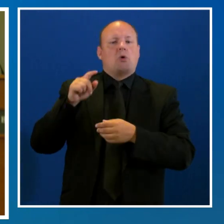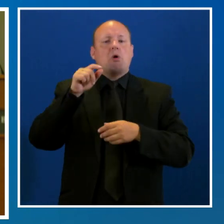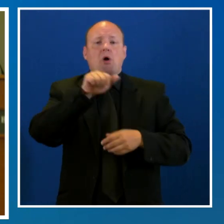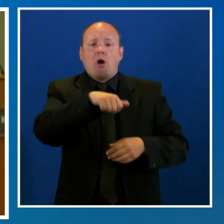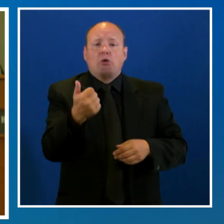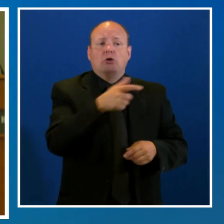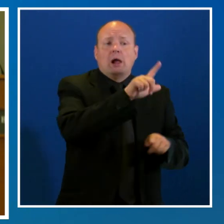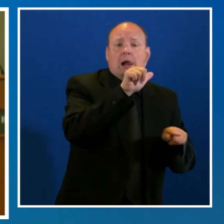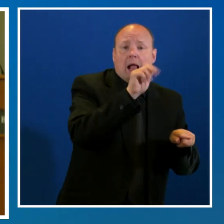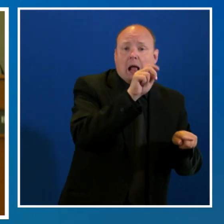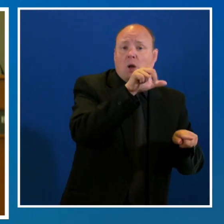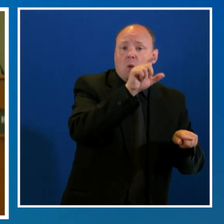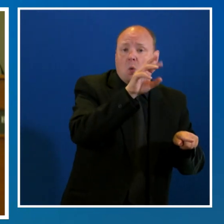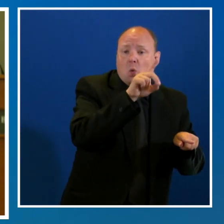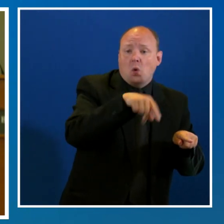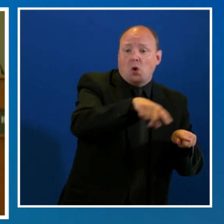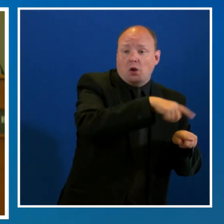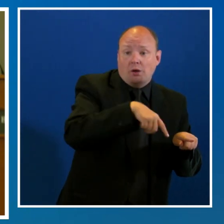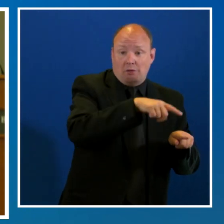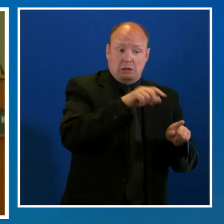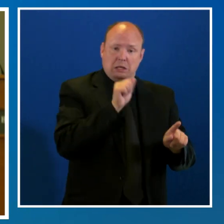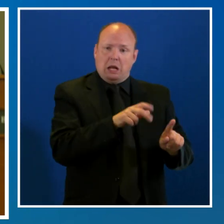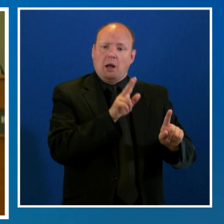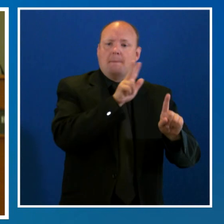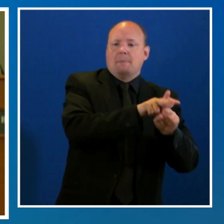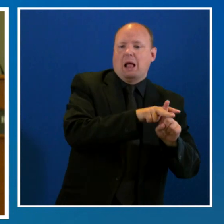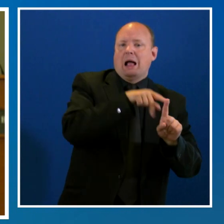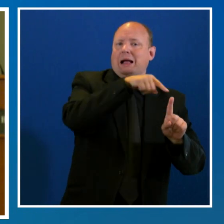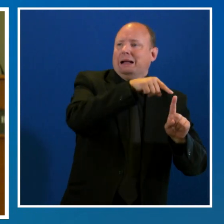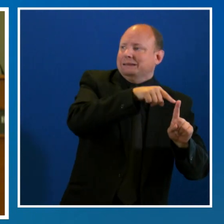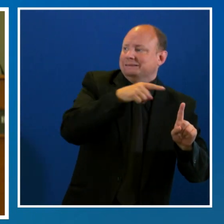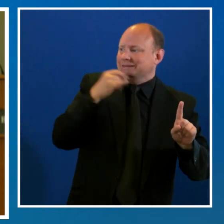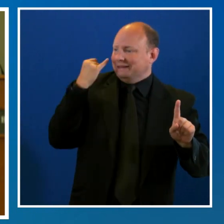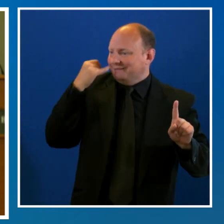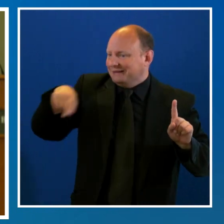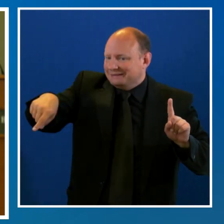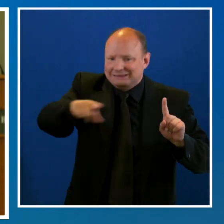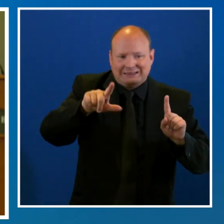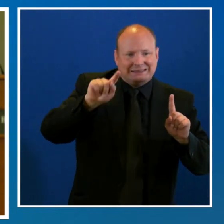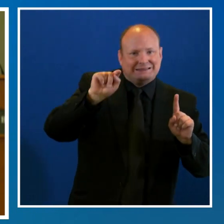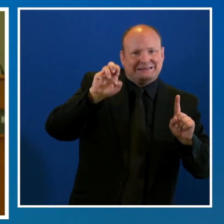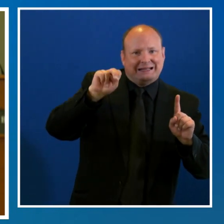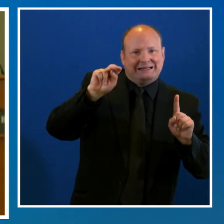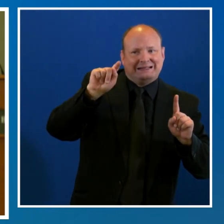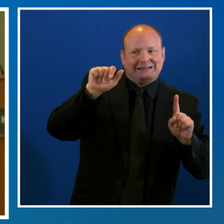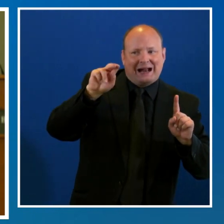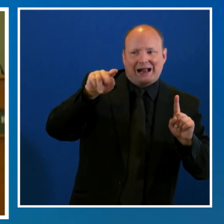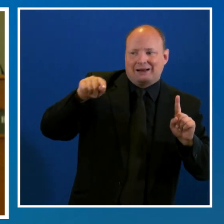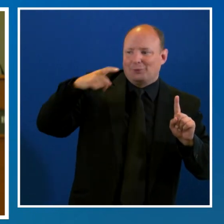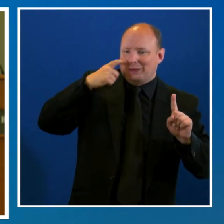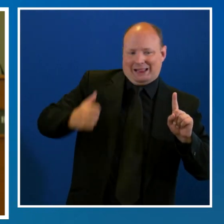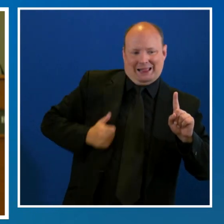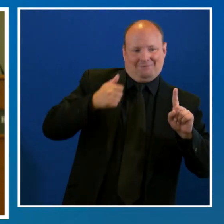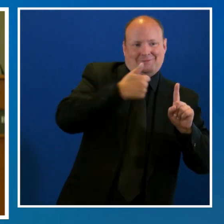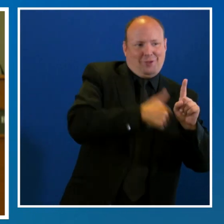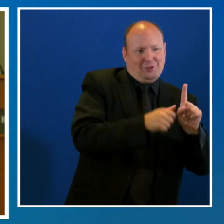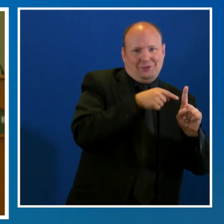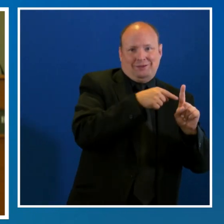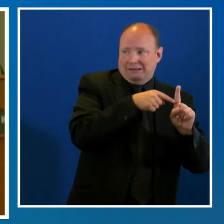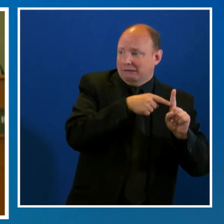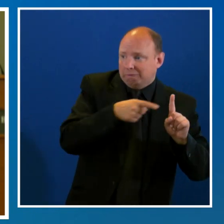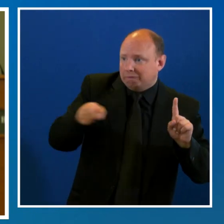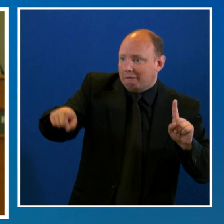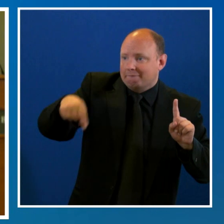tenants on the wait list for those funds online or via phone. The county continues to work with rental